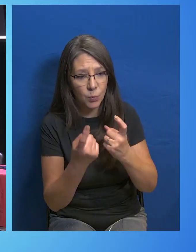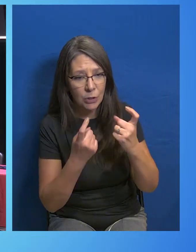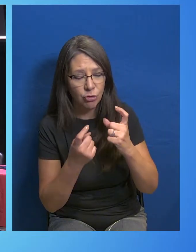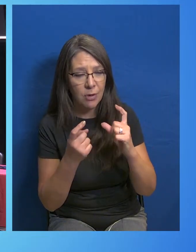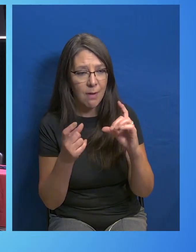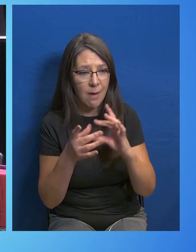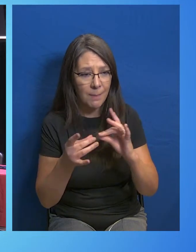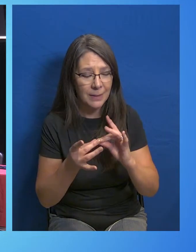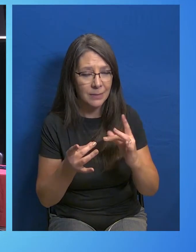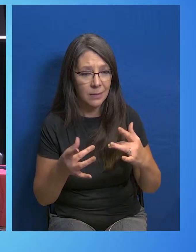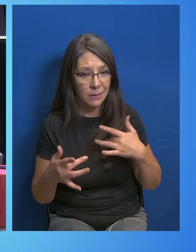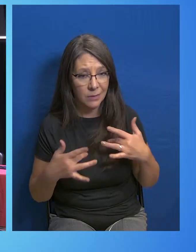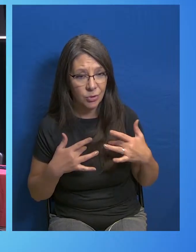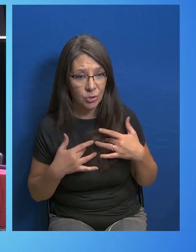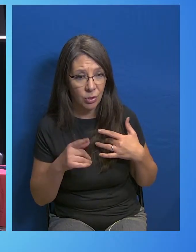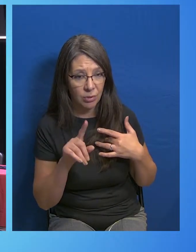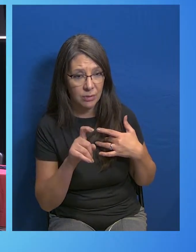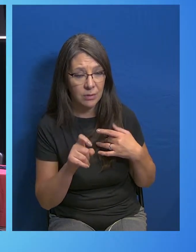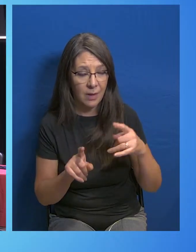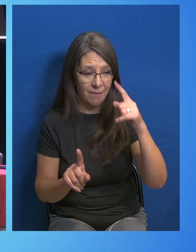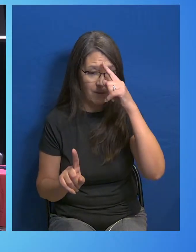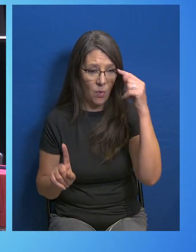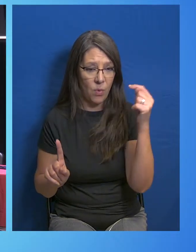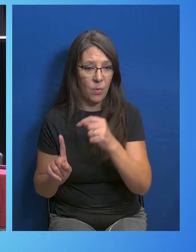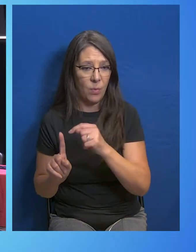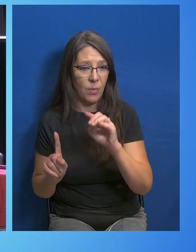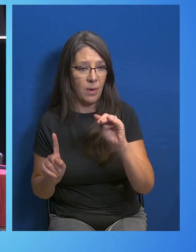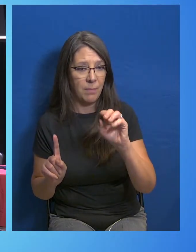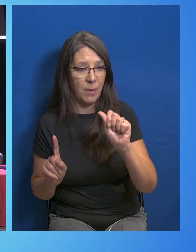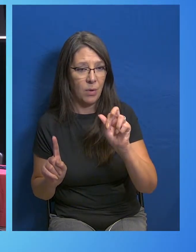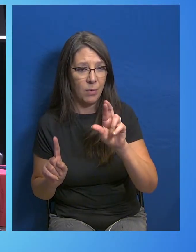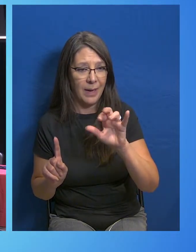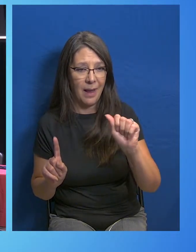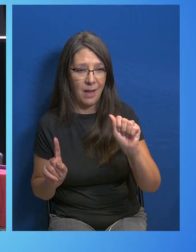Maria regarding 7.1?